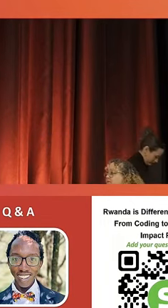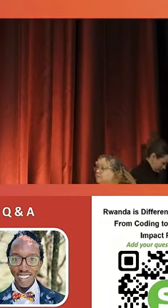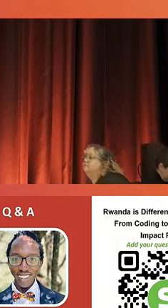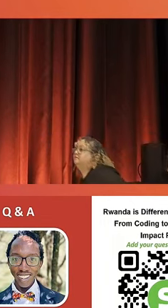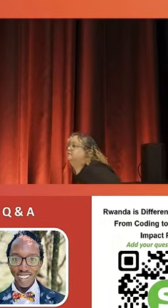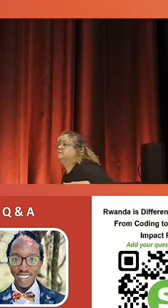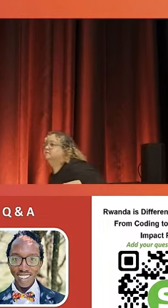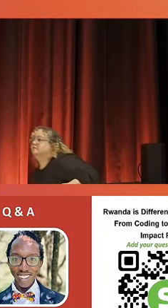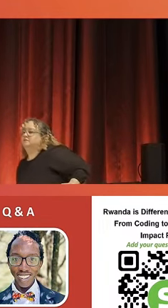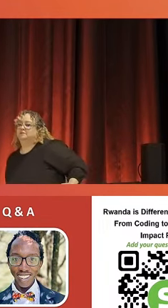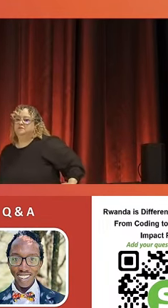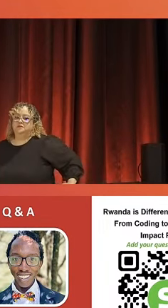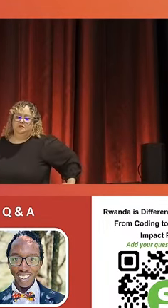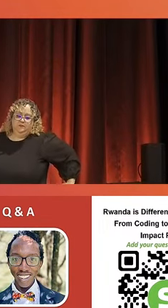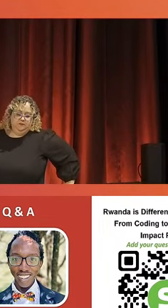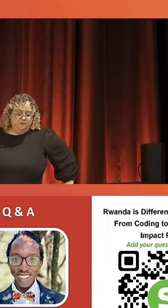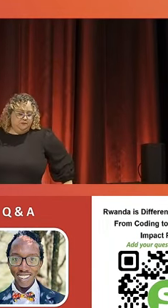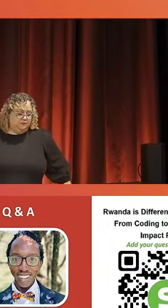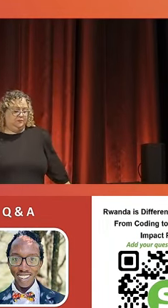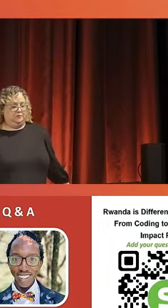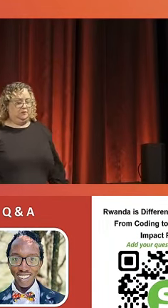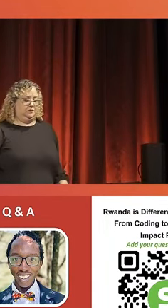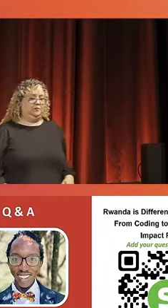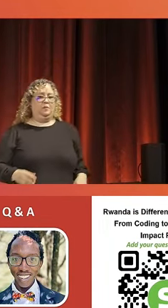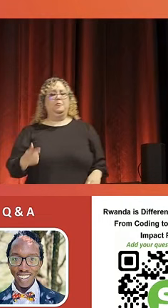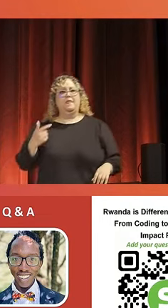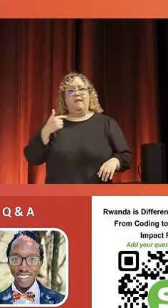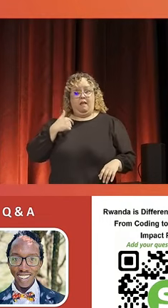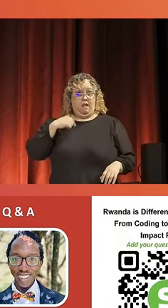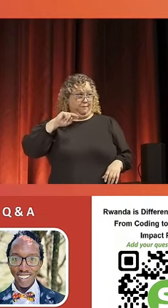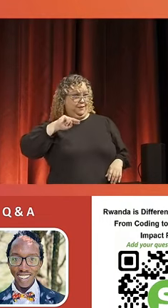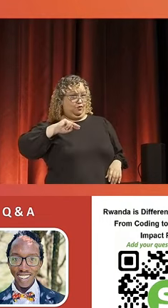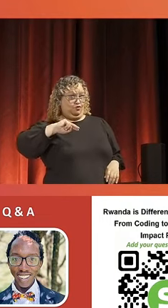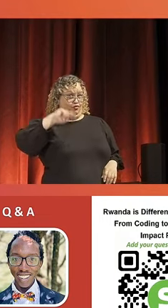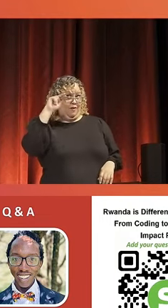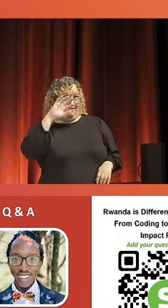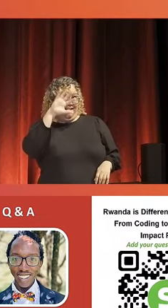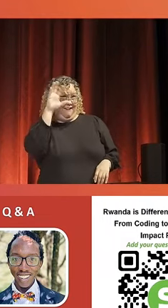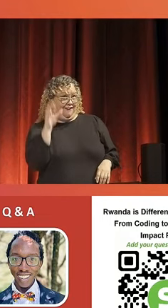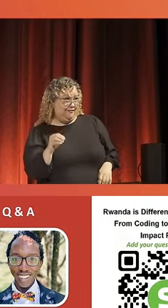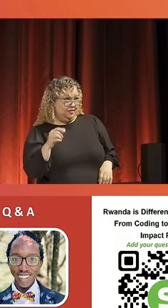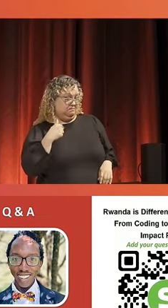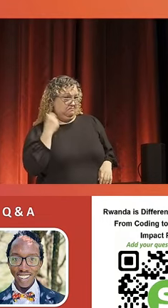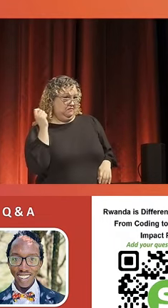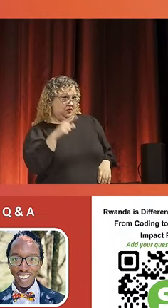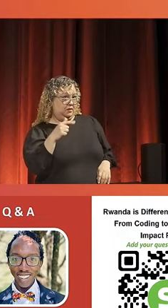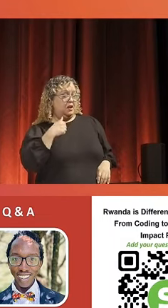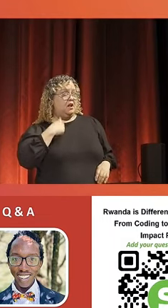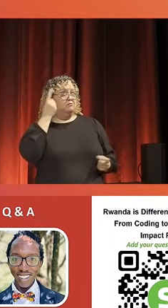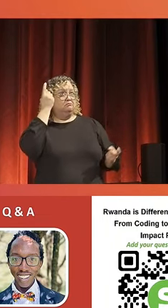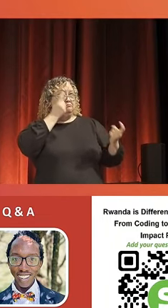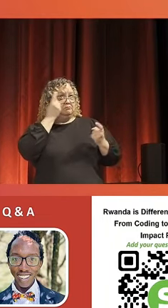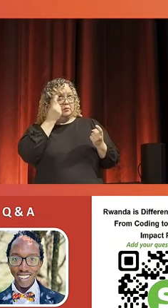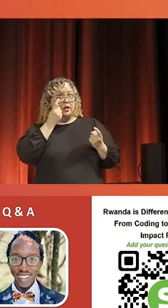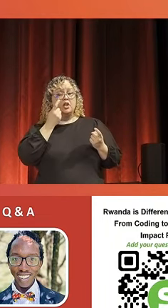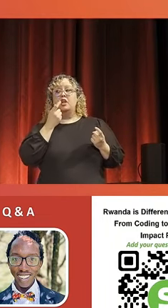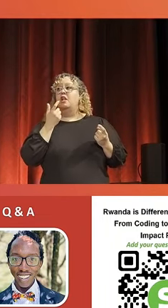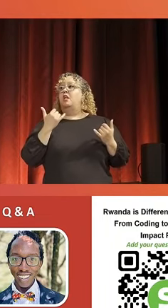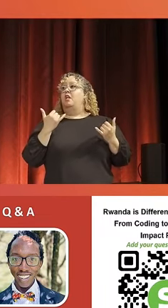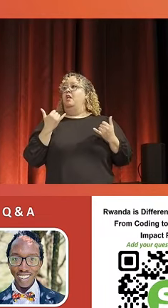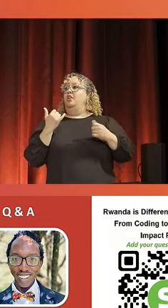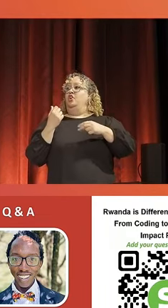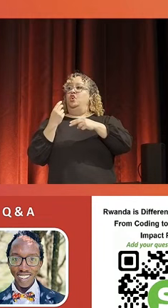Veem, I'm not sure how to say the name, asks, I'm a North African here. I wonder if you had any pushback from the currently used system